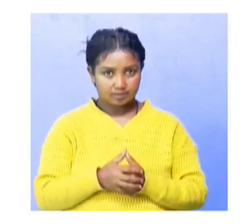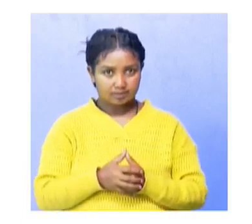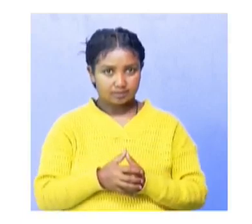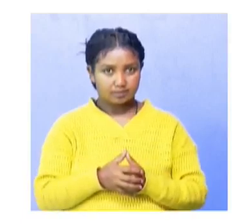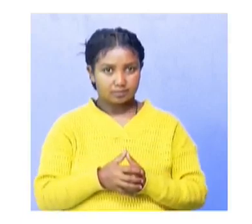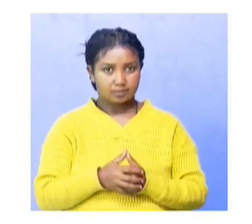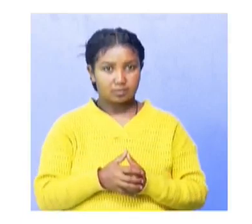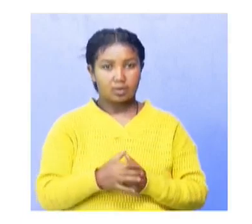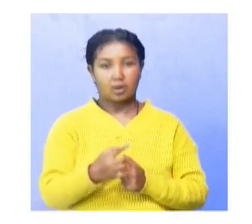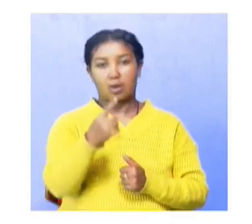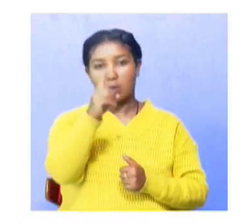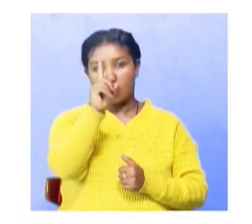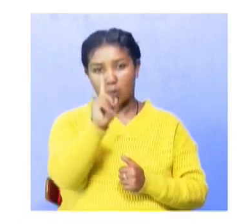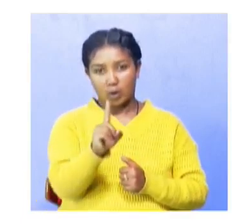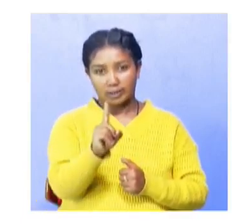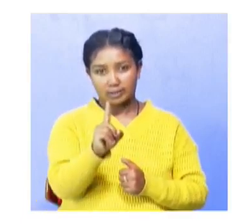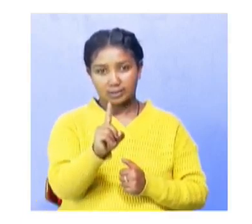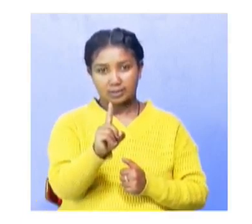one